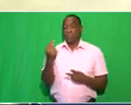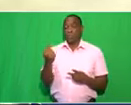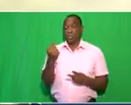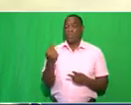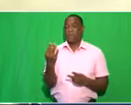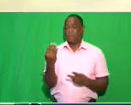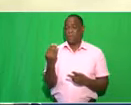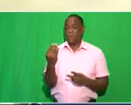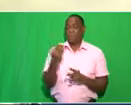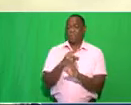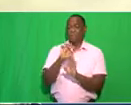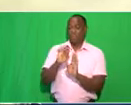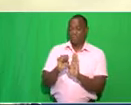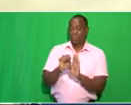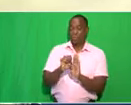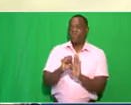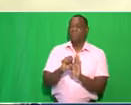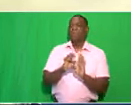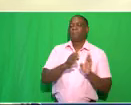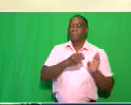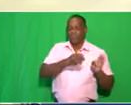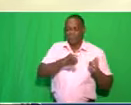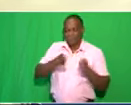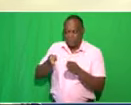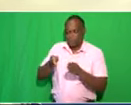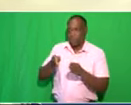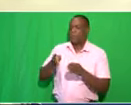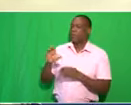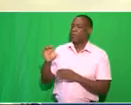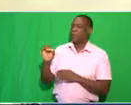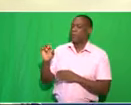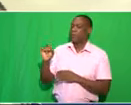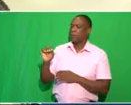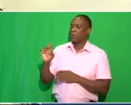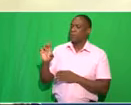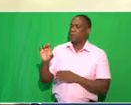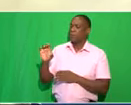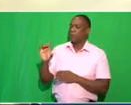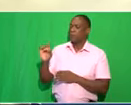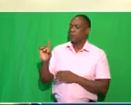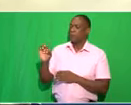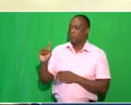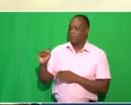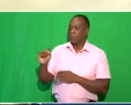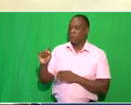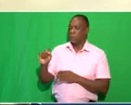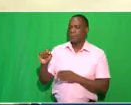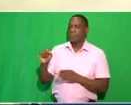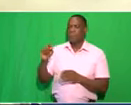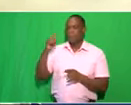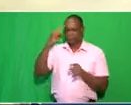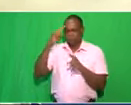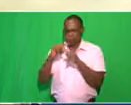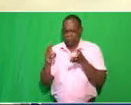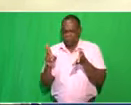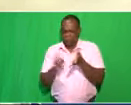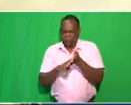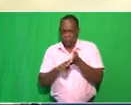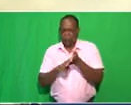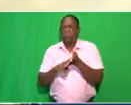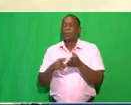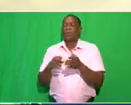14th, shifts the discussion to the Concordat. We have two segments today, each followed by 25-minute questions